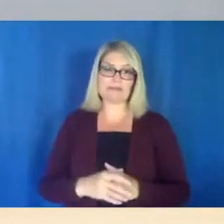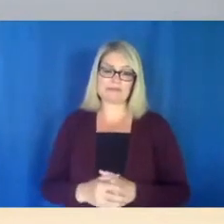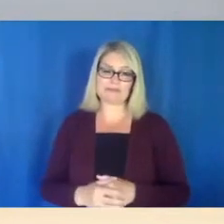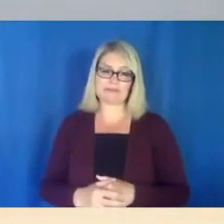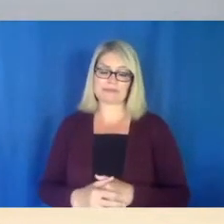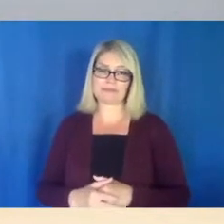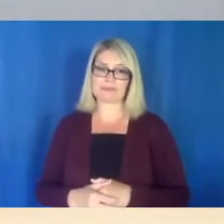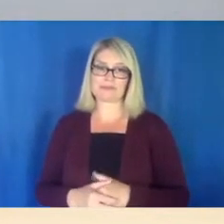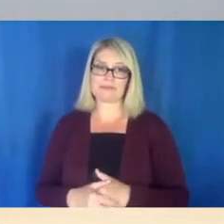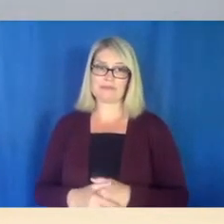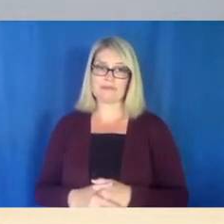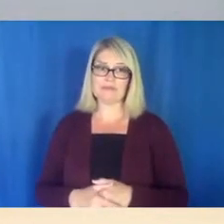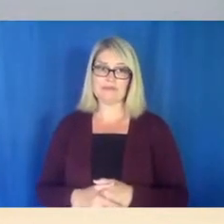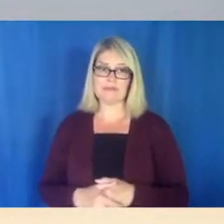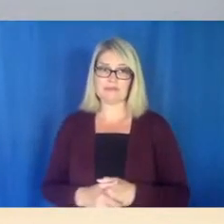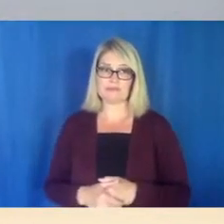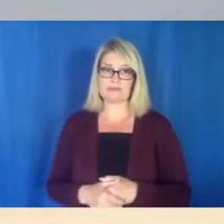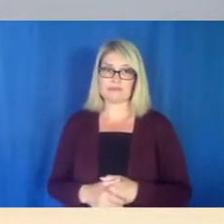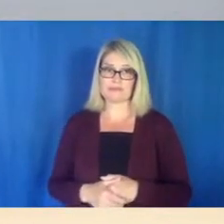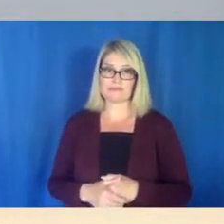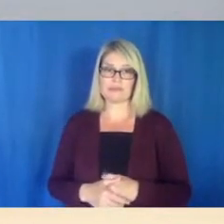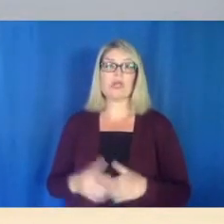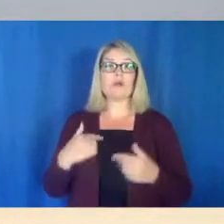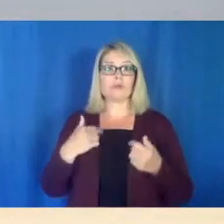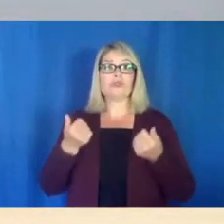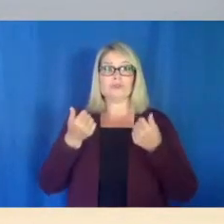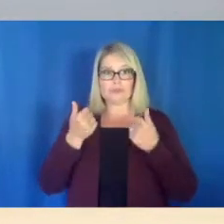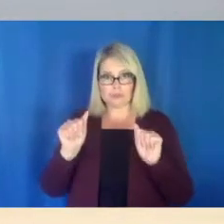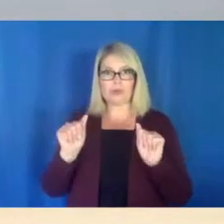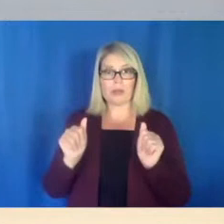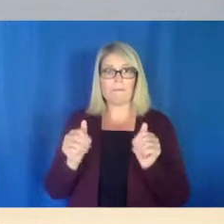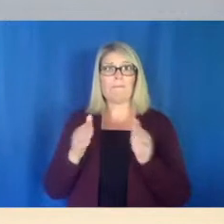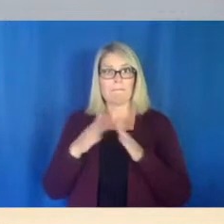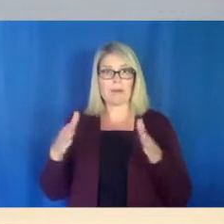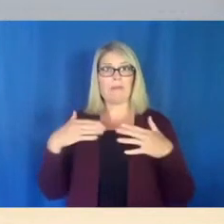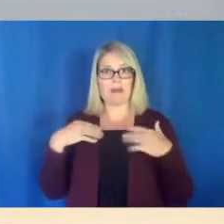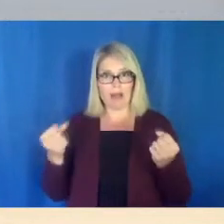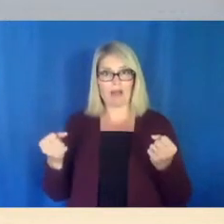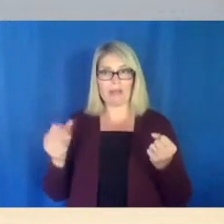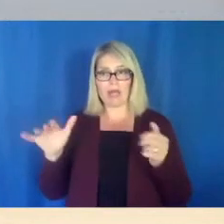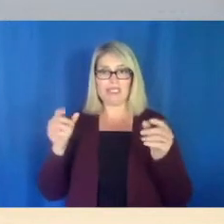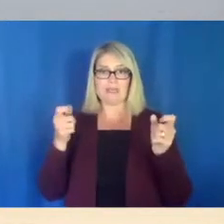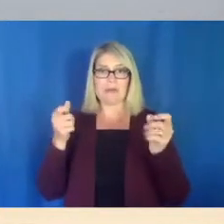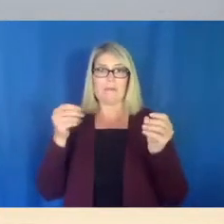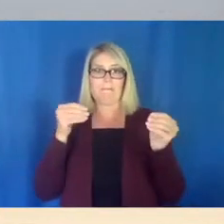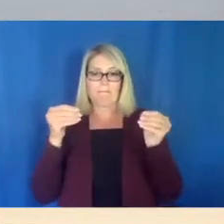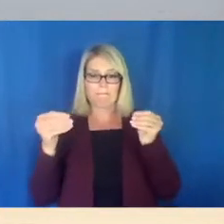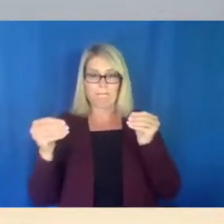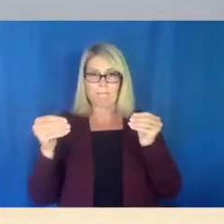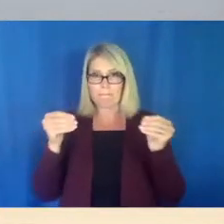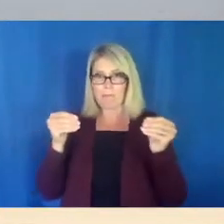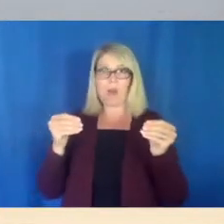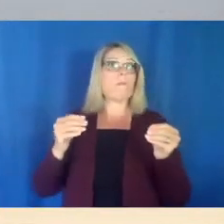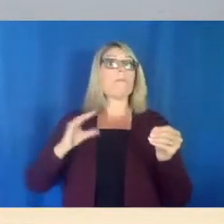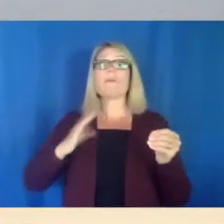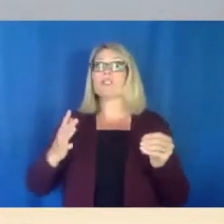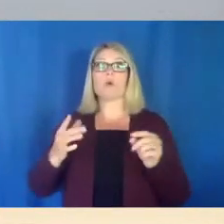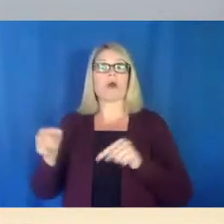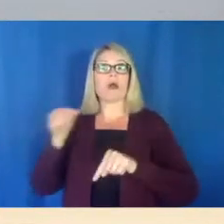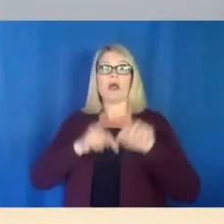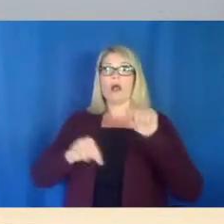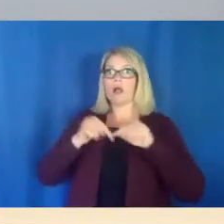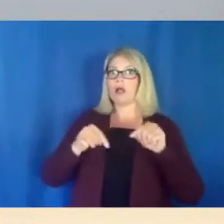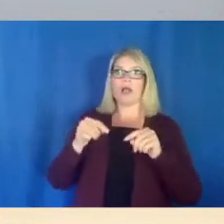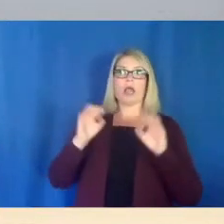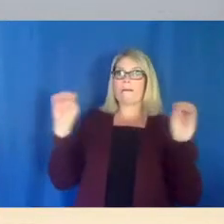really trying to ease up these public health measures to a point where there's not a state of public health emergency, and